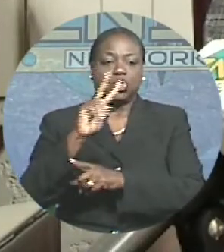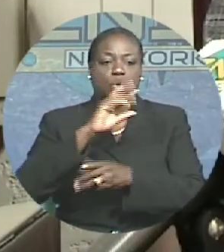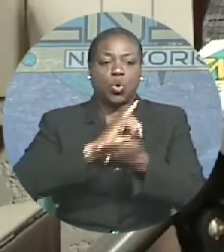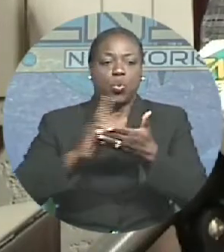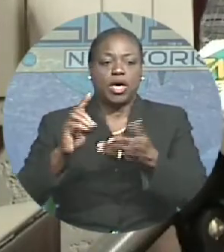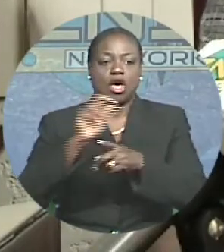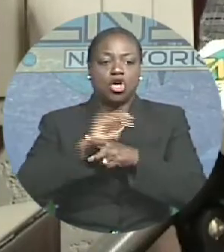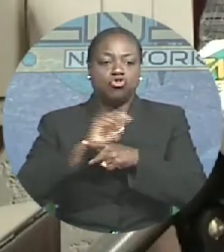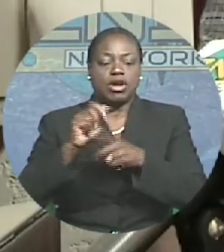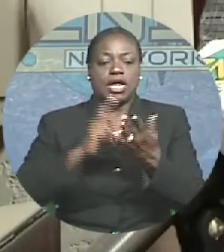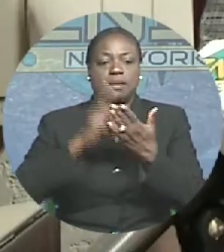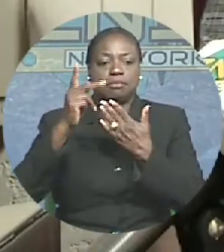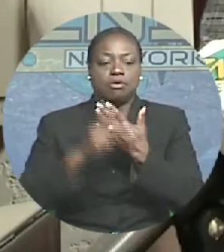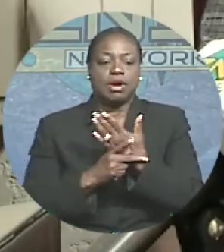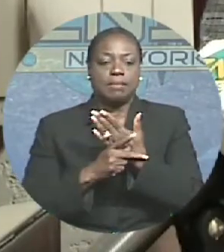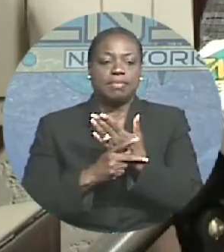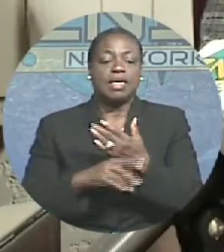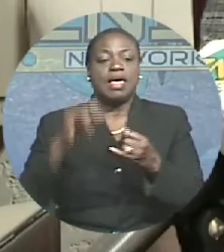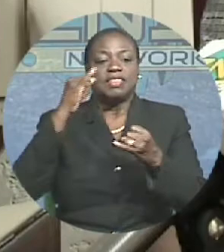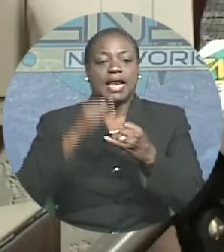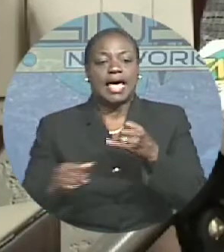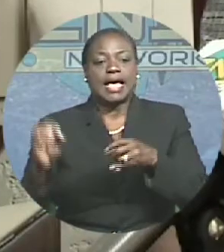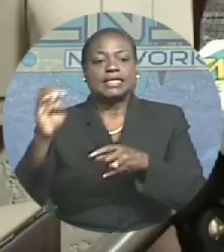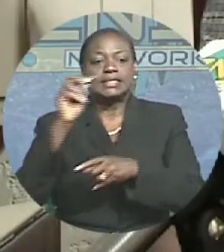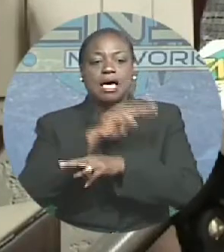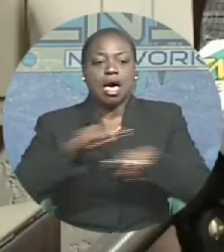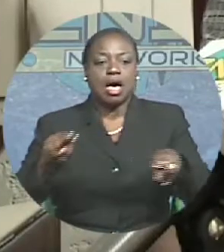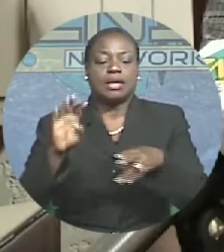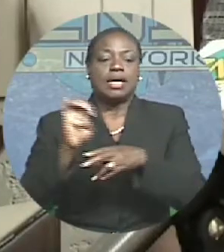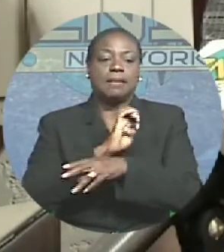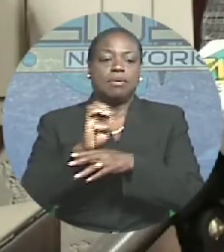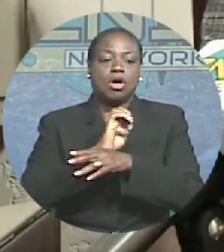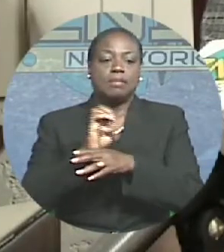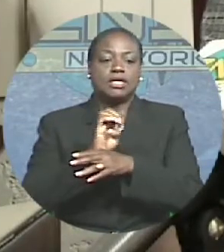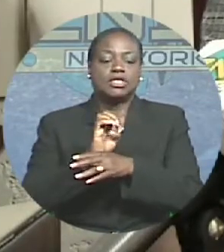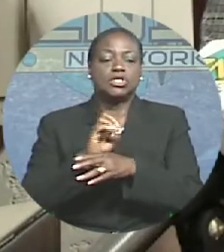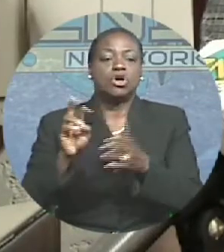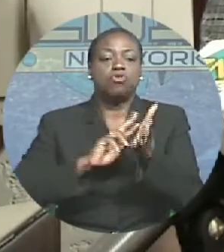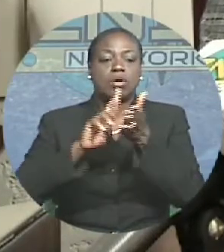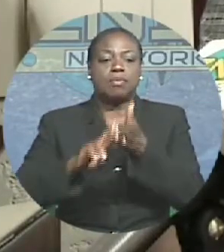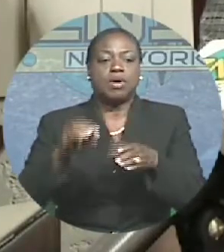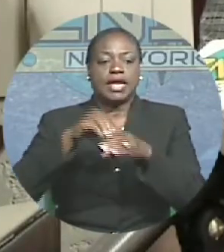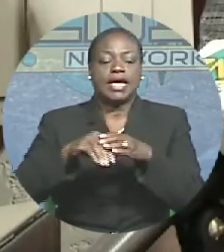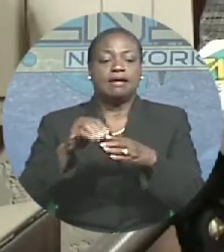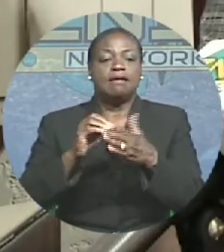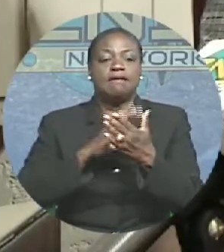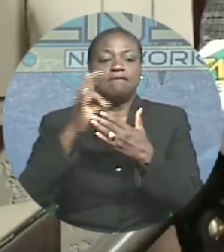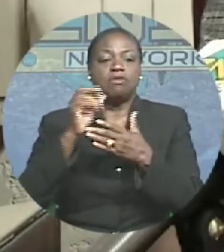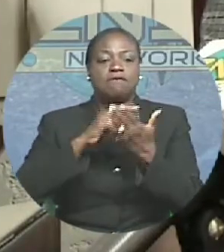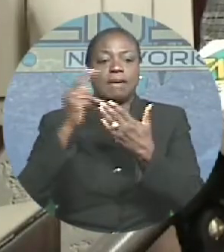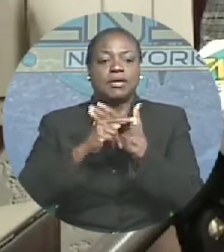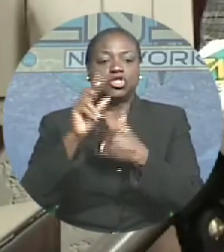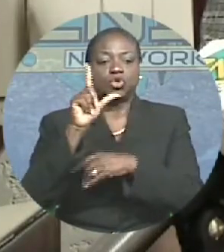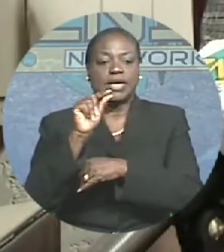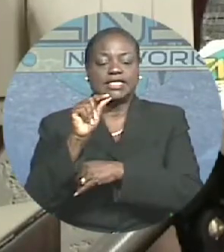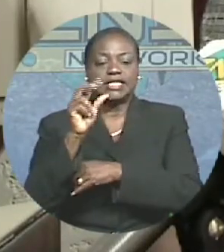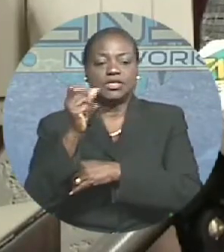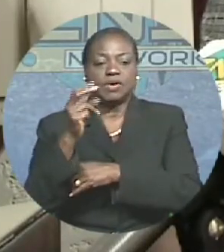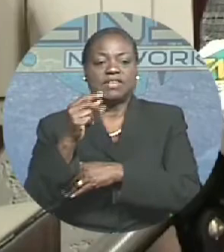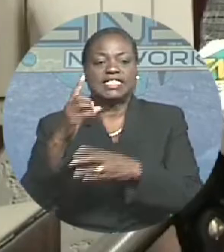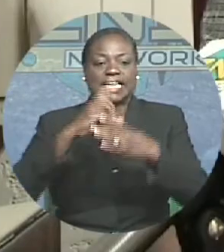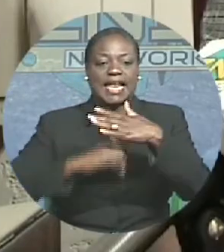program. The last unemployment report in February and November of 2012 indicated a decline of